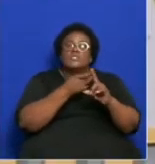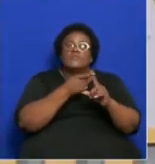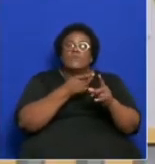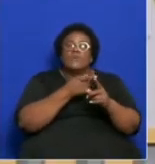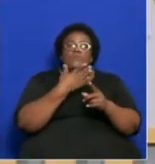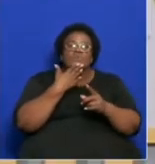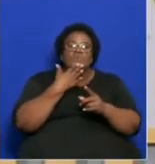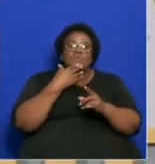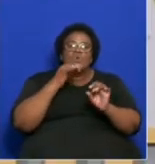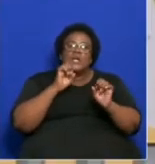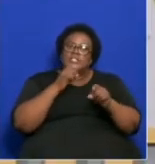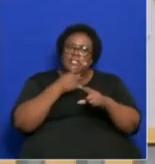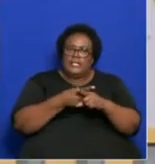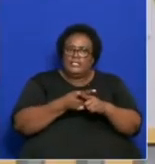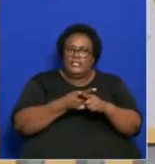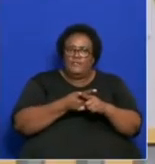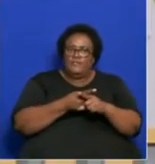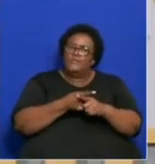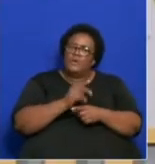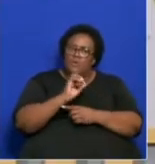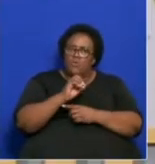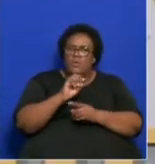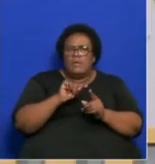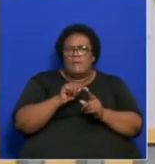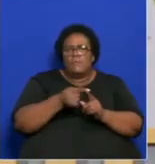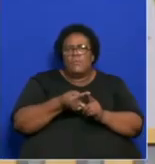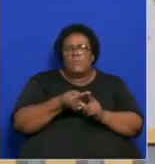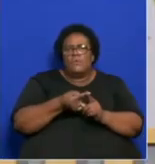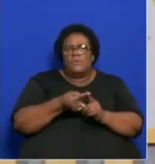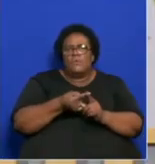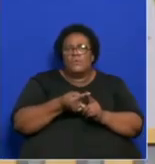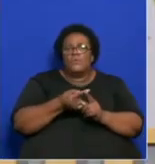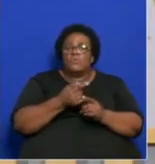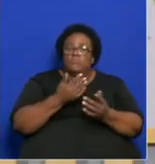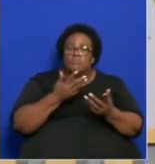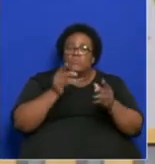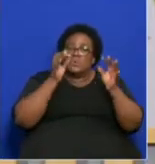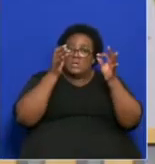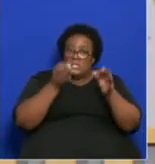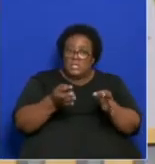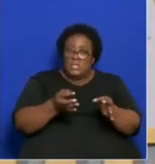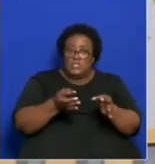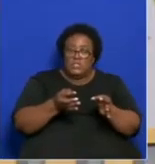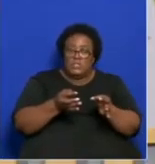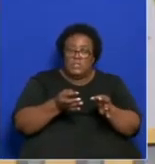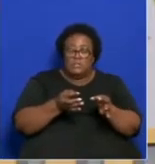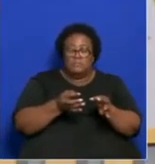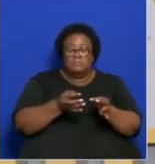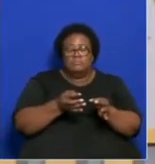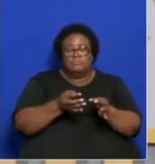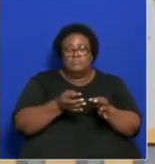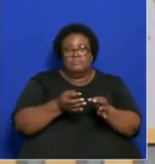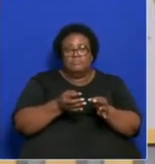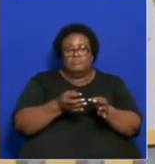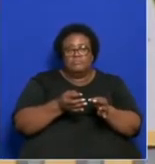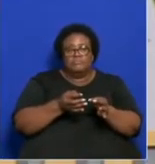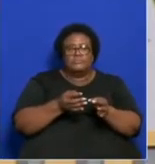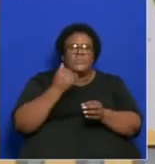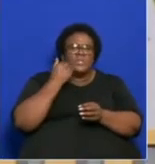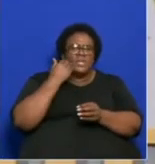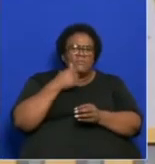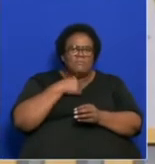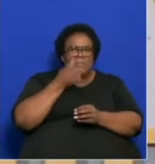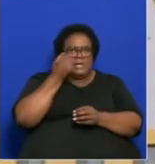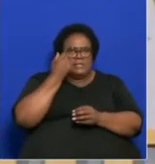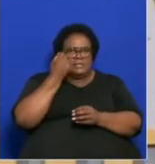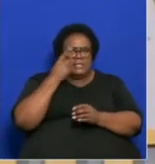a point where a decision, if I understand the situation very well, or